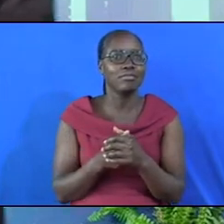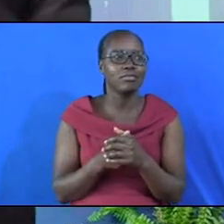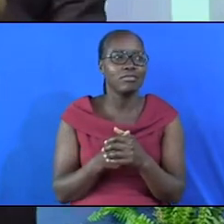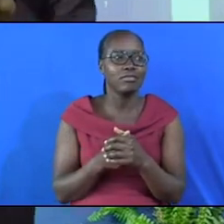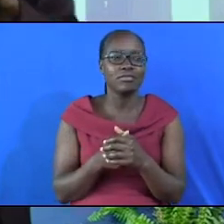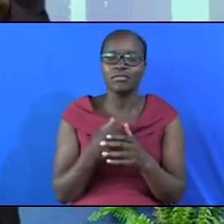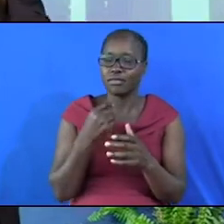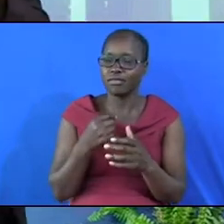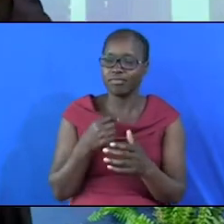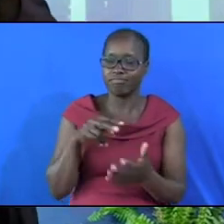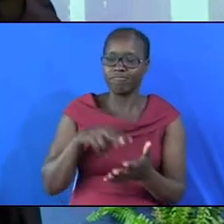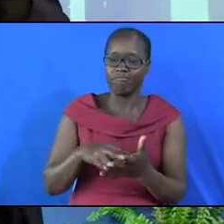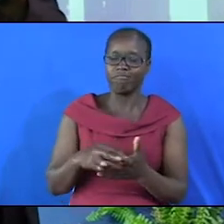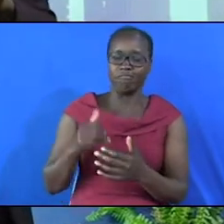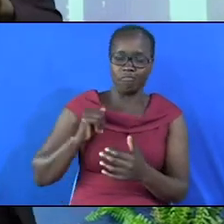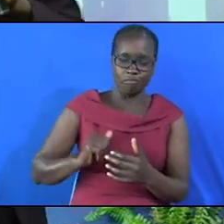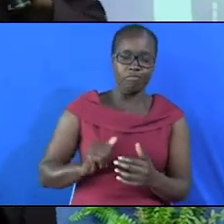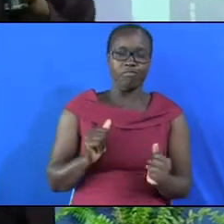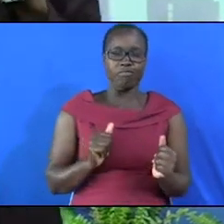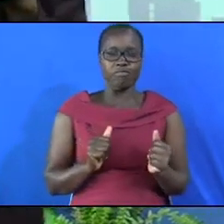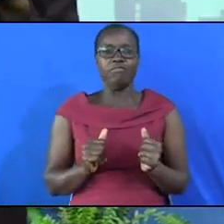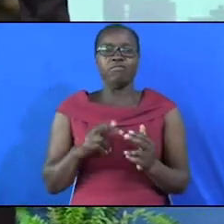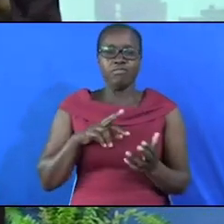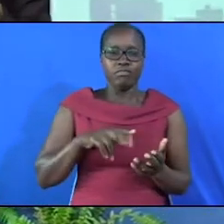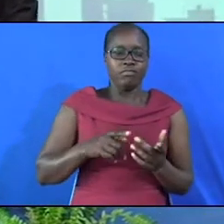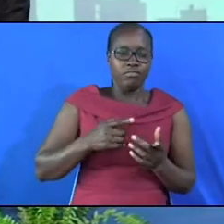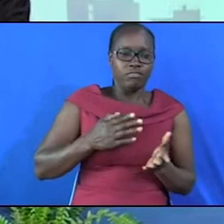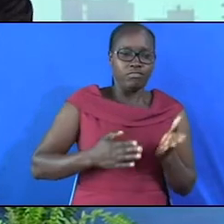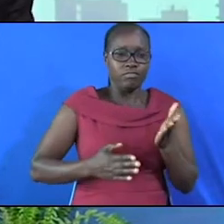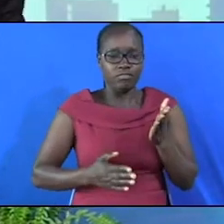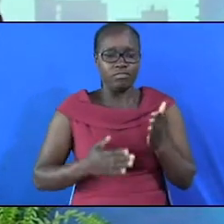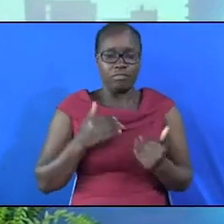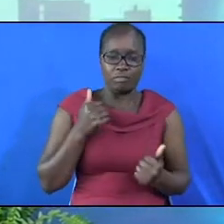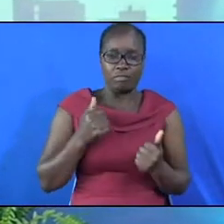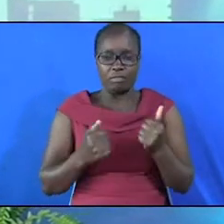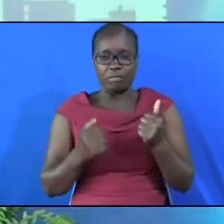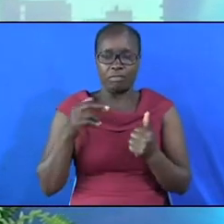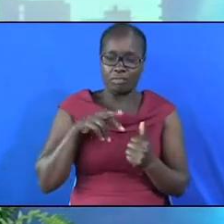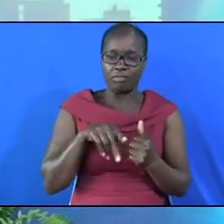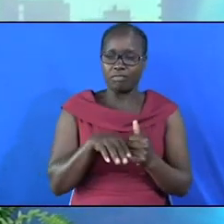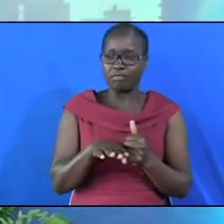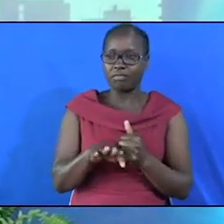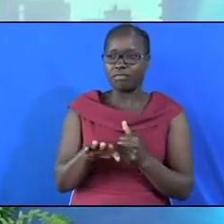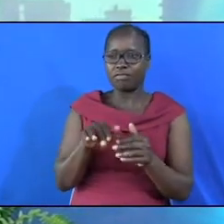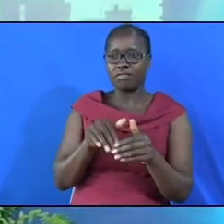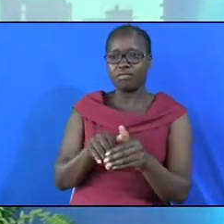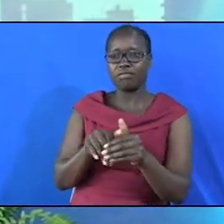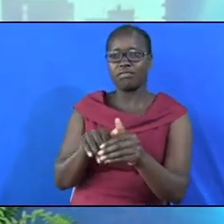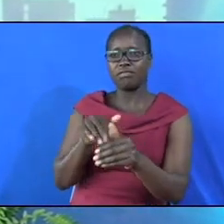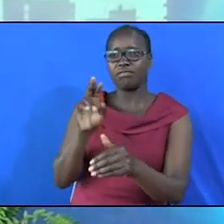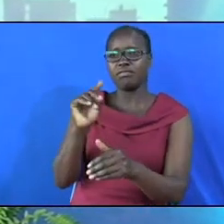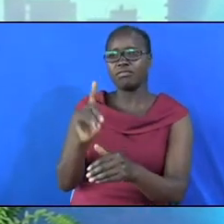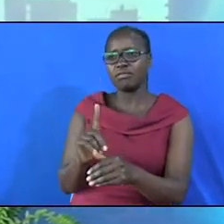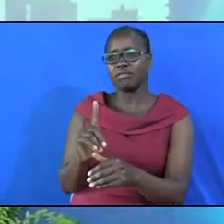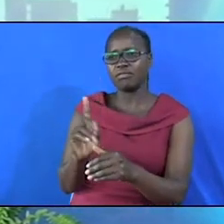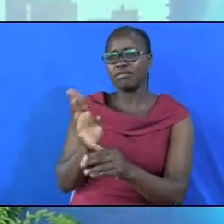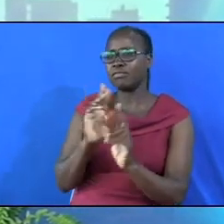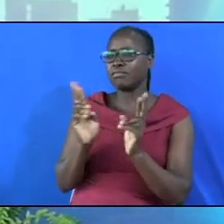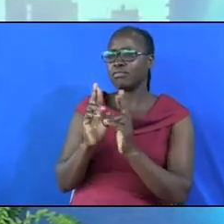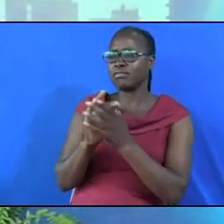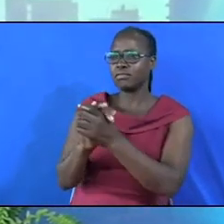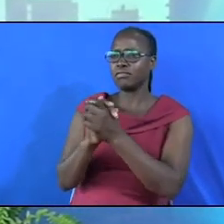So I picked my stuff and went with my sermon. No one was willing to greet